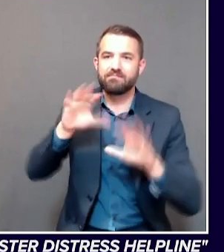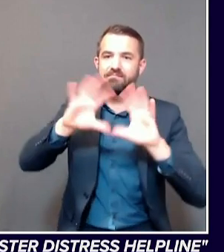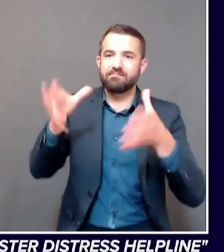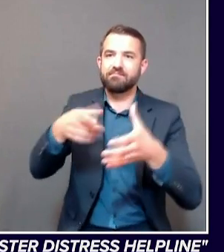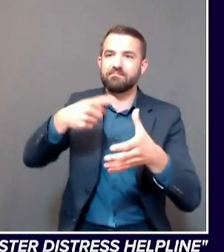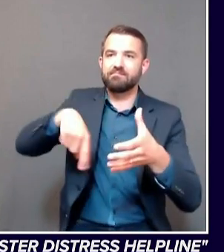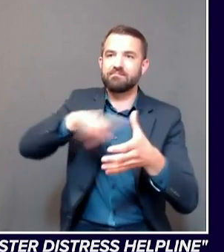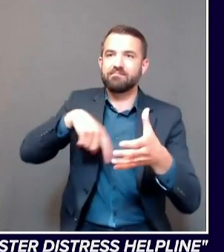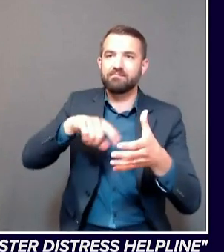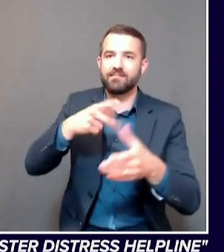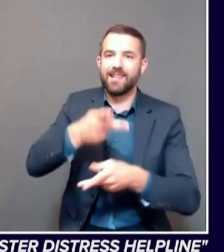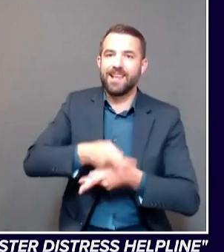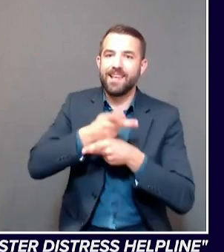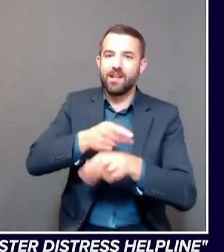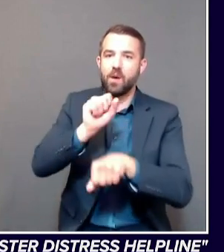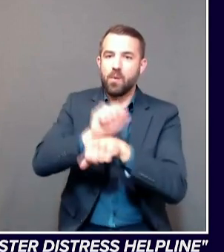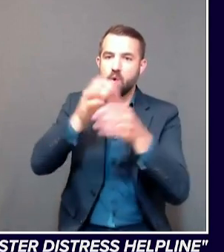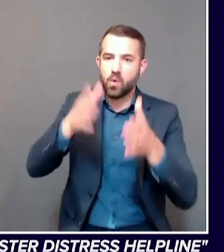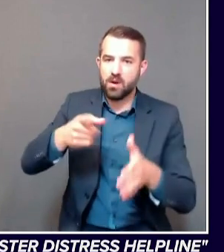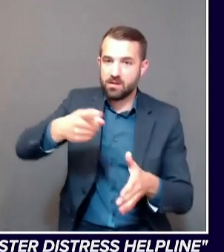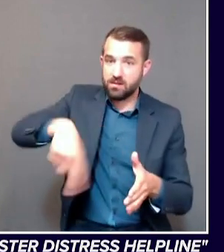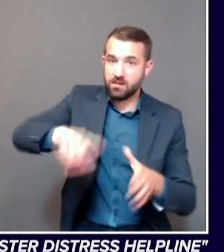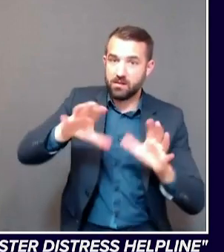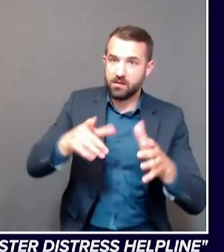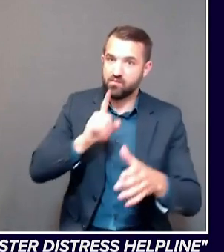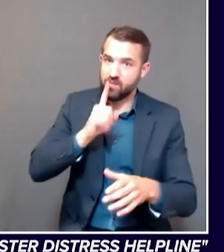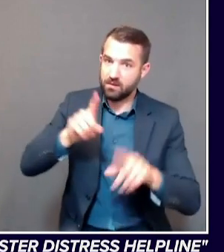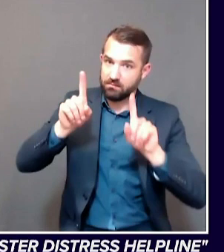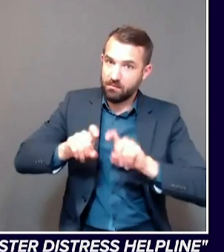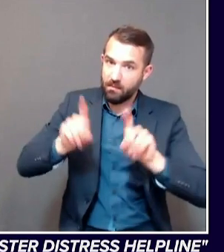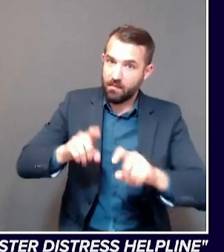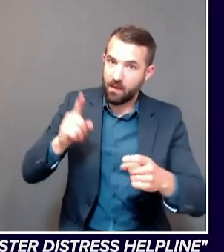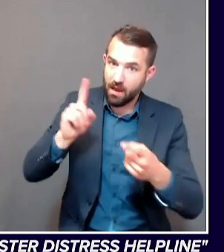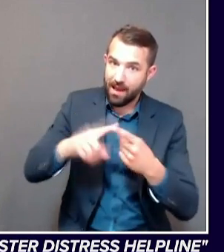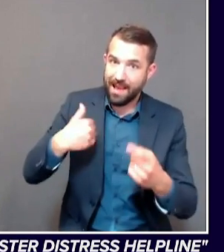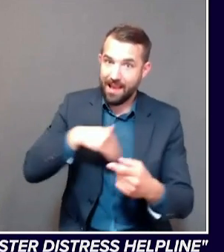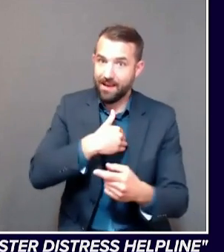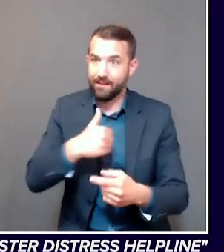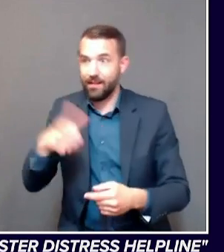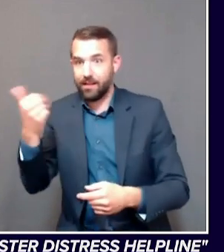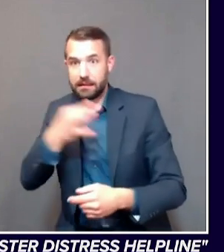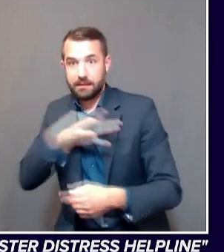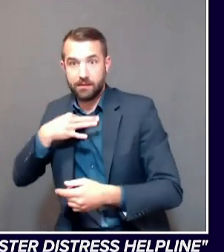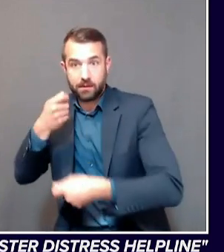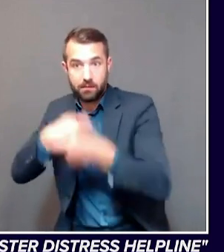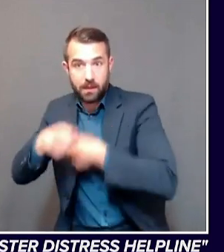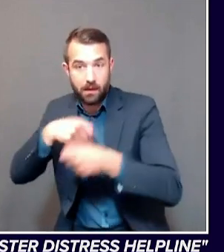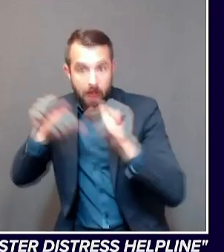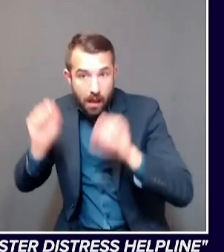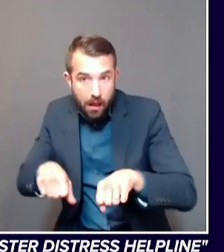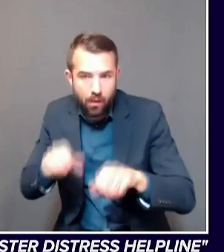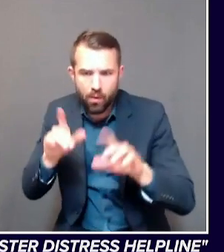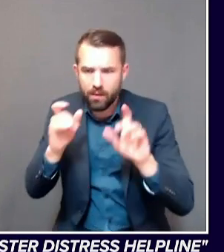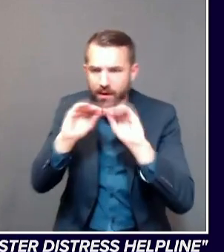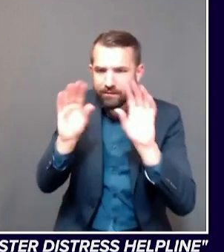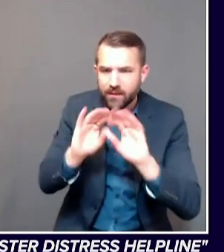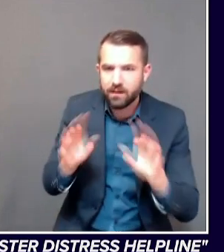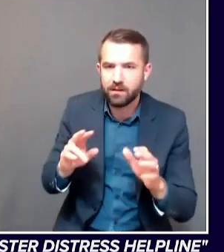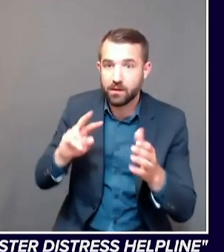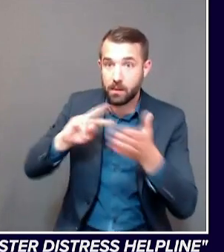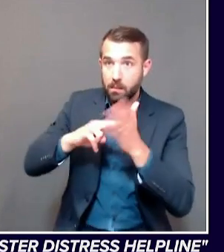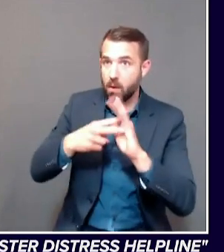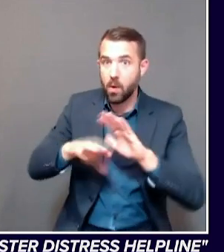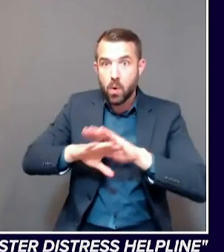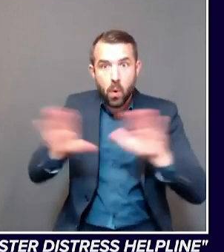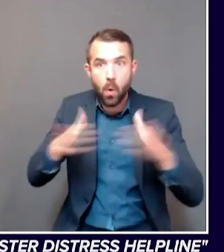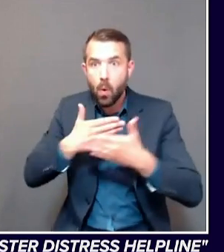that they have replacements lined up for any sick people. Can you expand upon that a little bit? Does that mean you're not going to test unless you know people